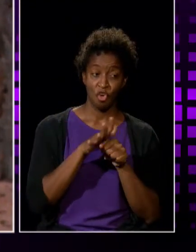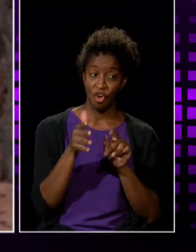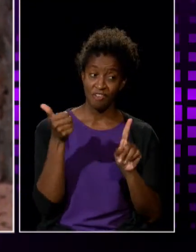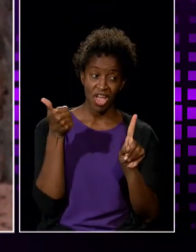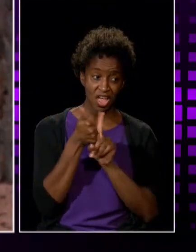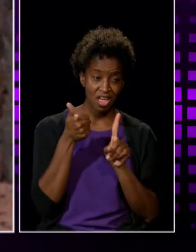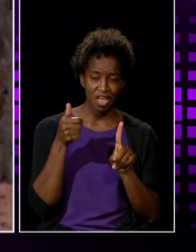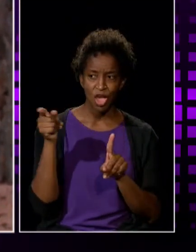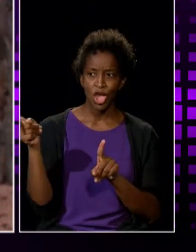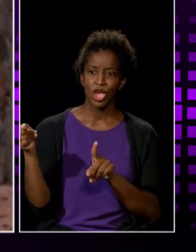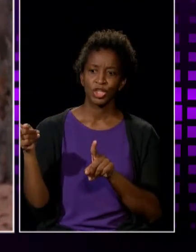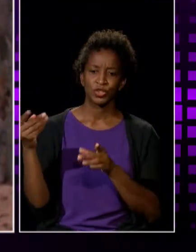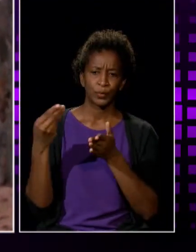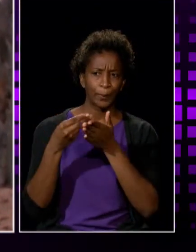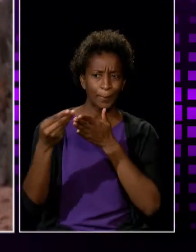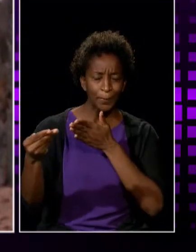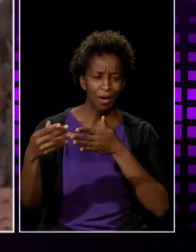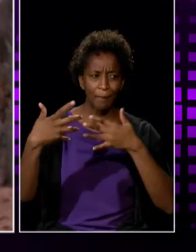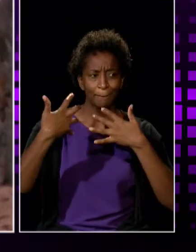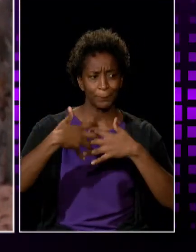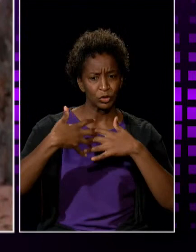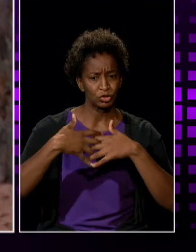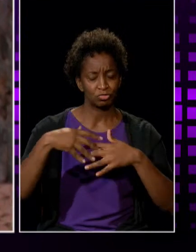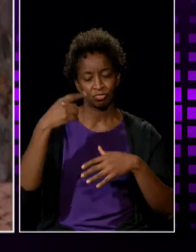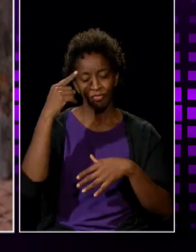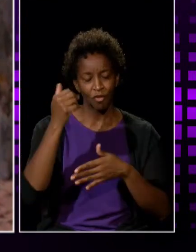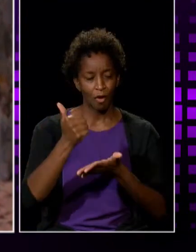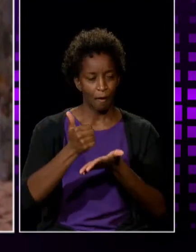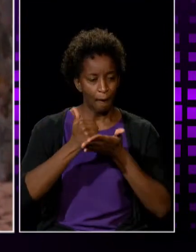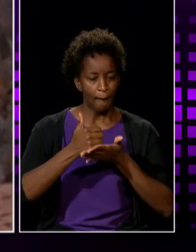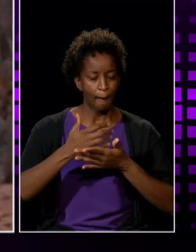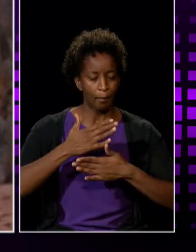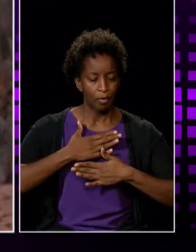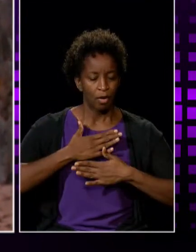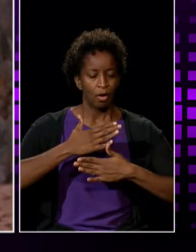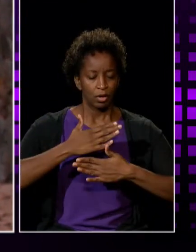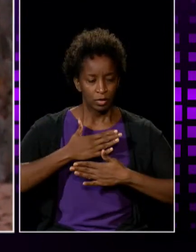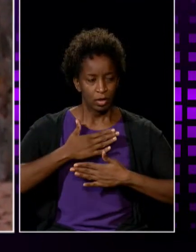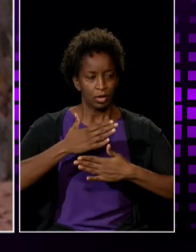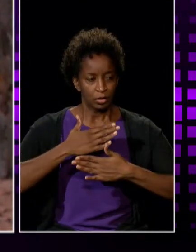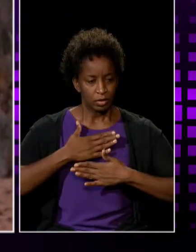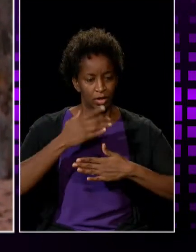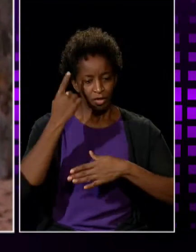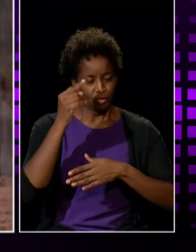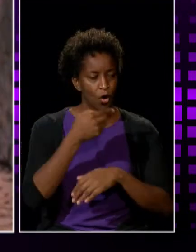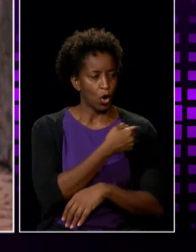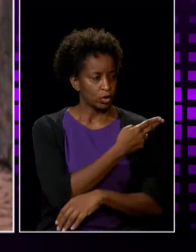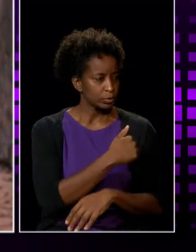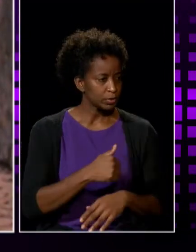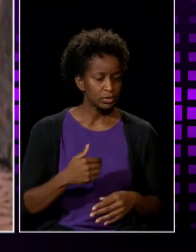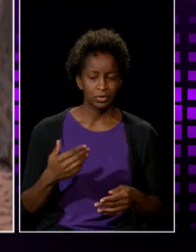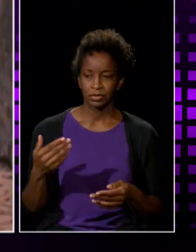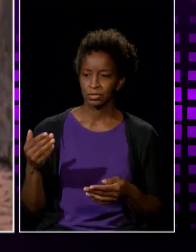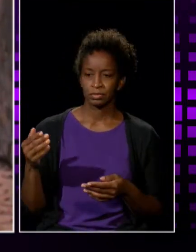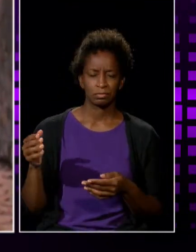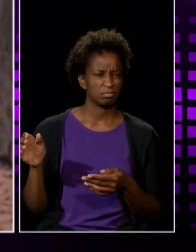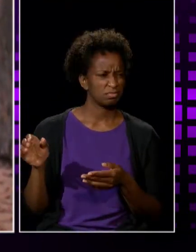all that kind of things. Even like if they had a post with all the things that she had done.